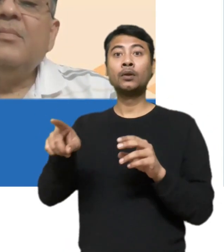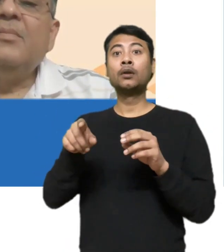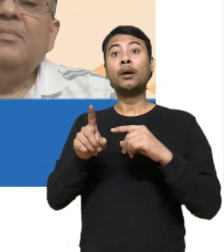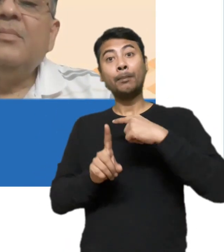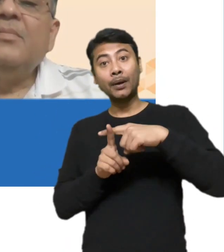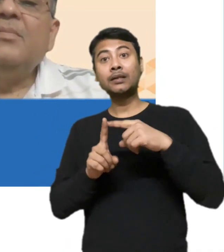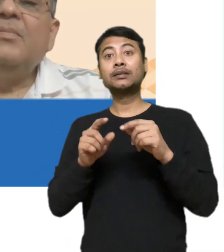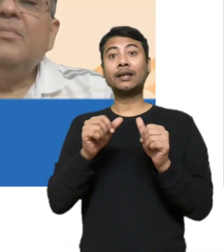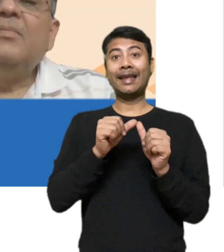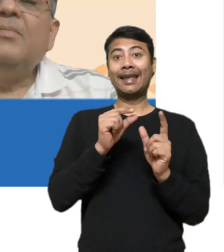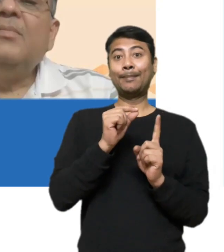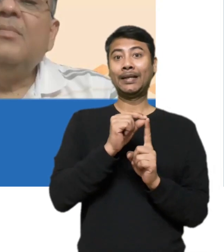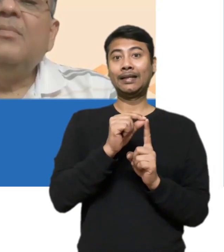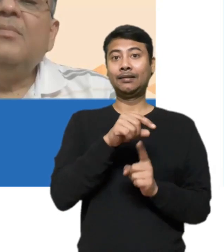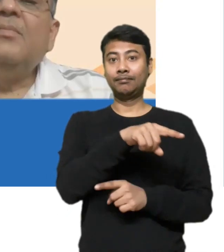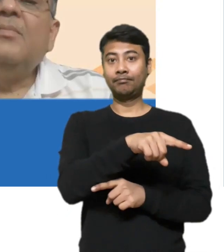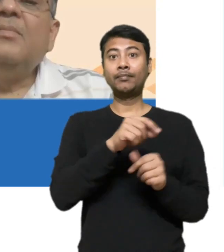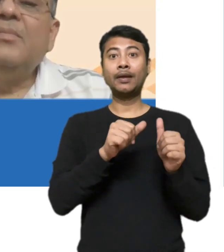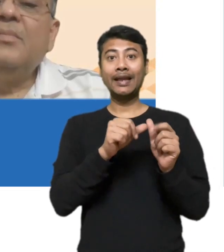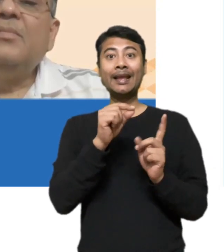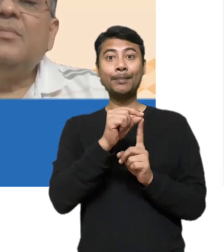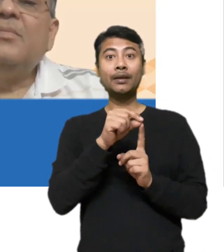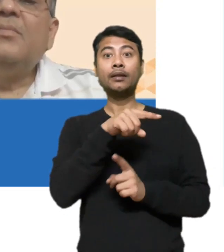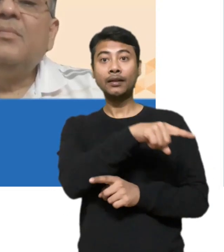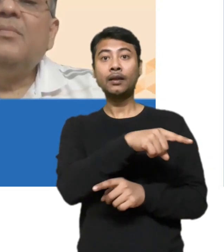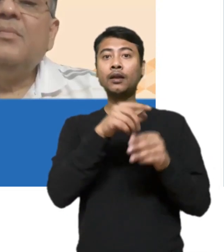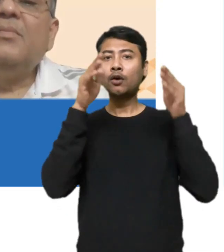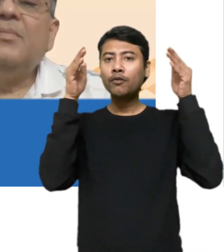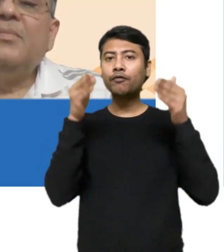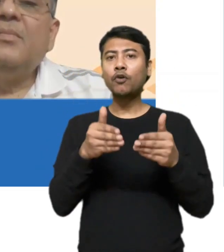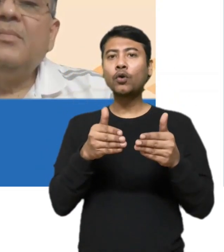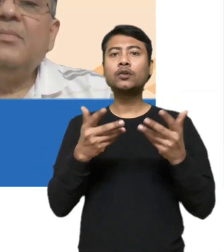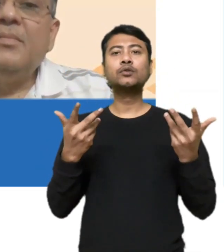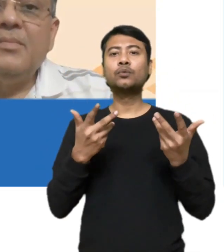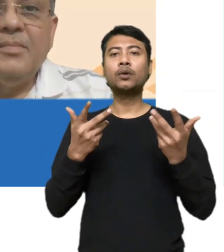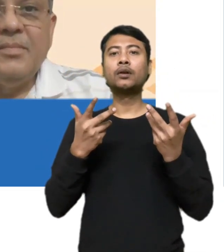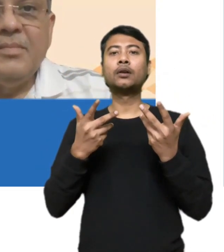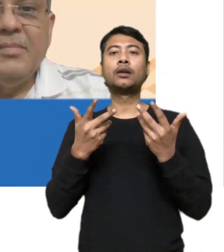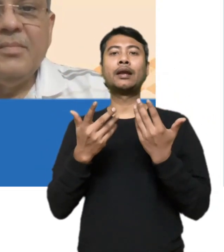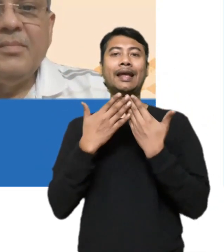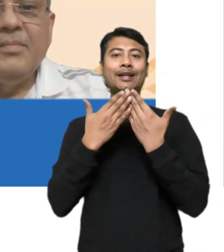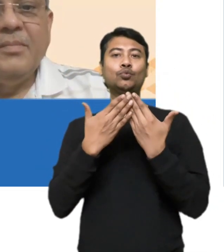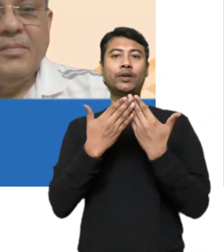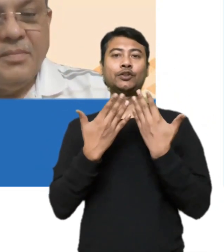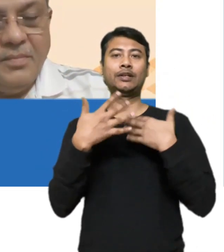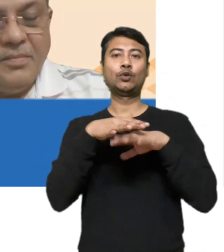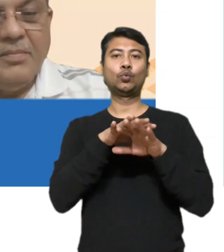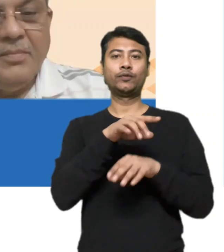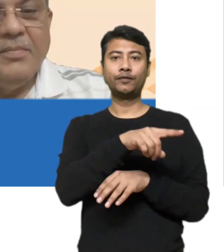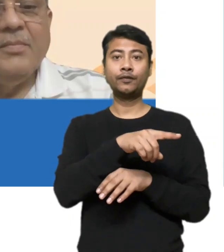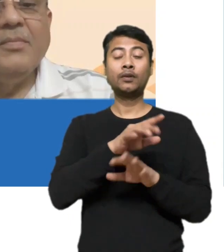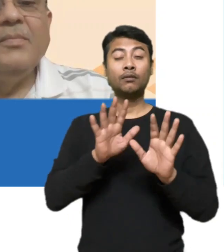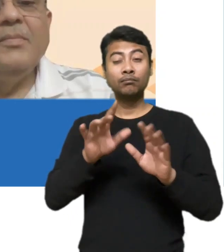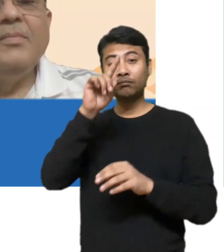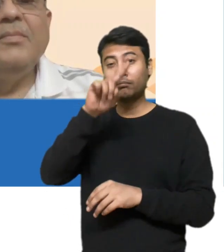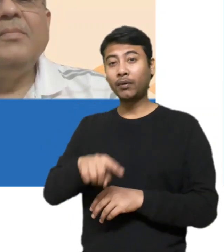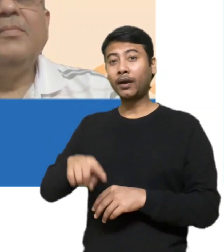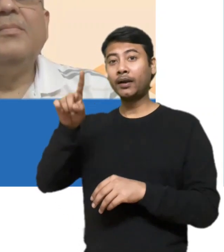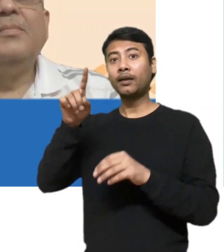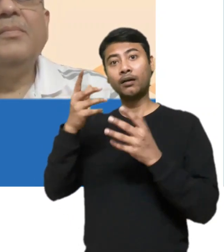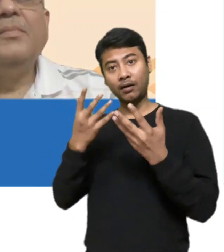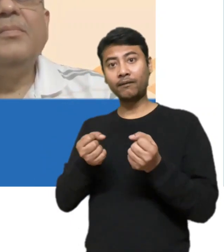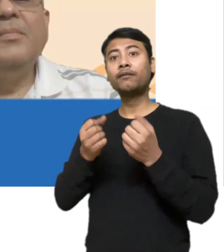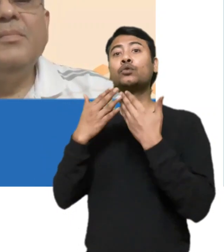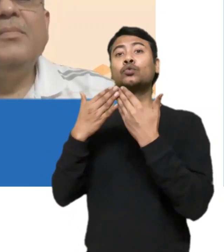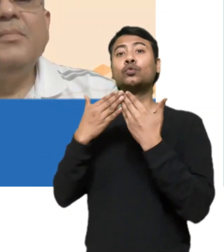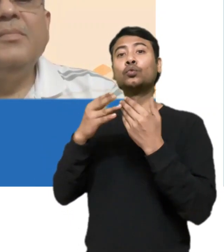In Andhra Pradesh, it's about inclusive education. So there are many schools all over the country. They call them inclusive schools, but they don't